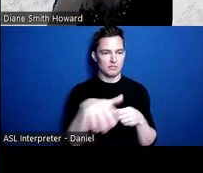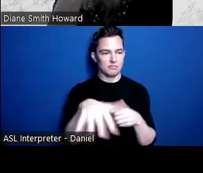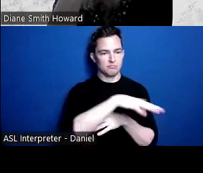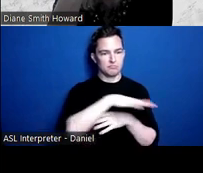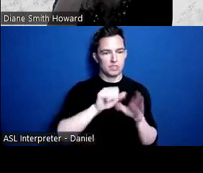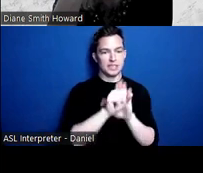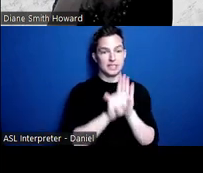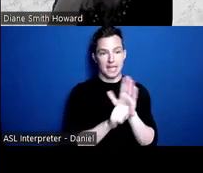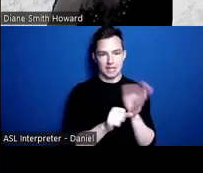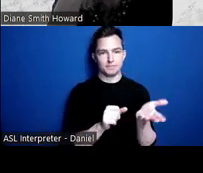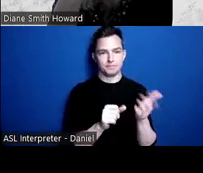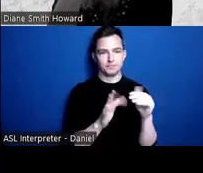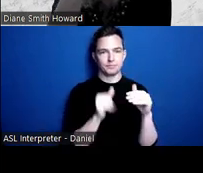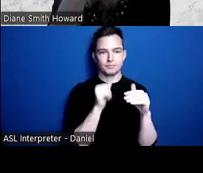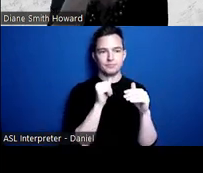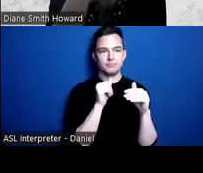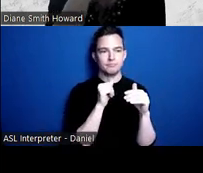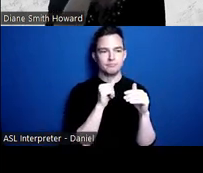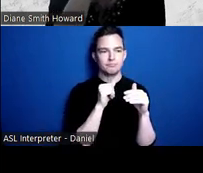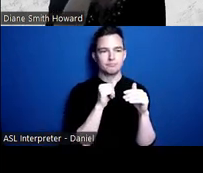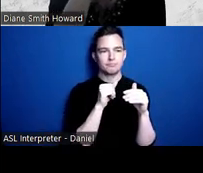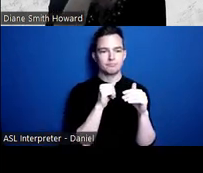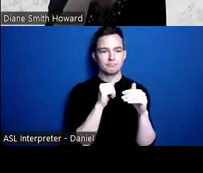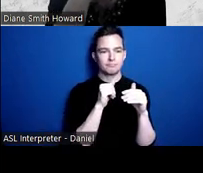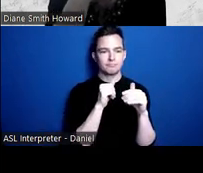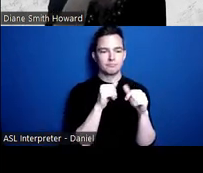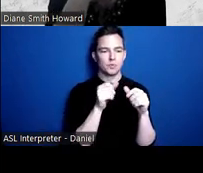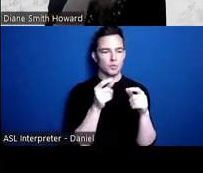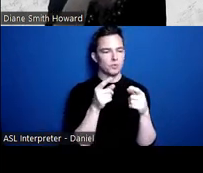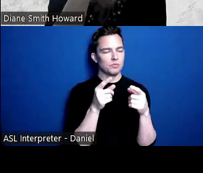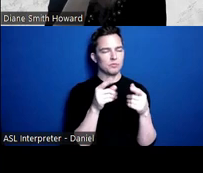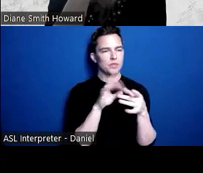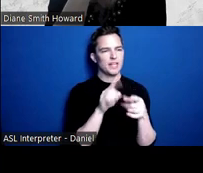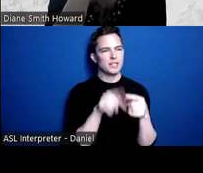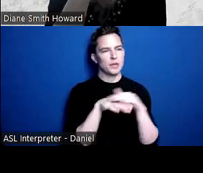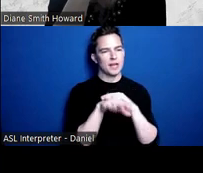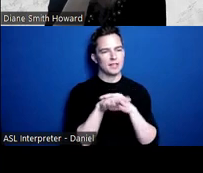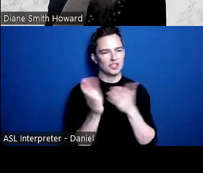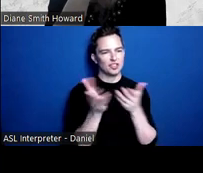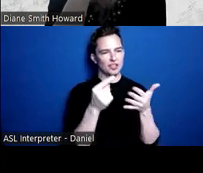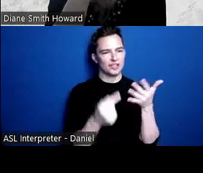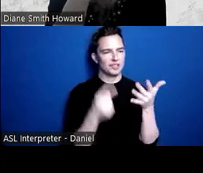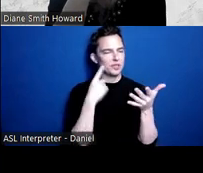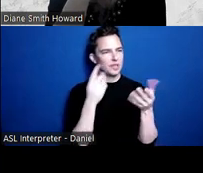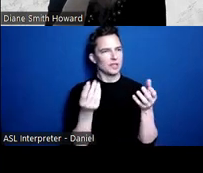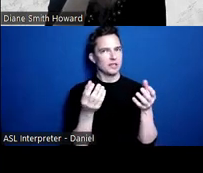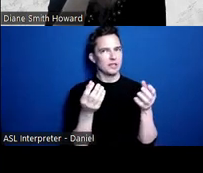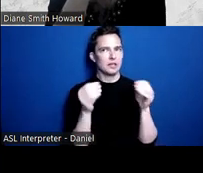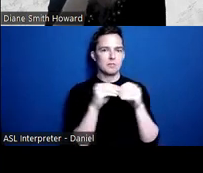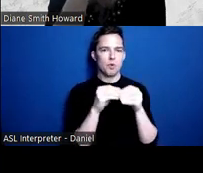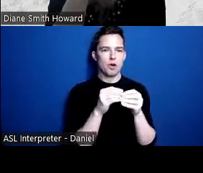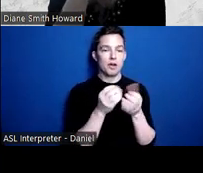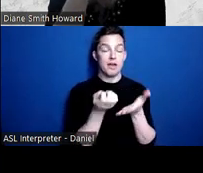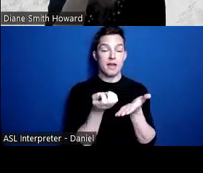getting the level of services that one would expect maybe in a more economic